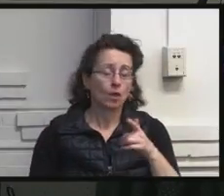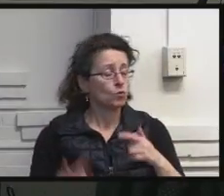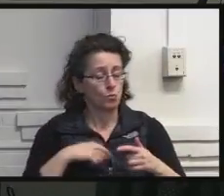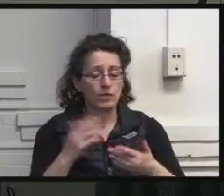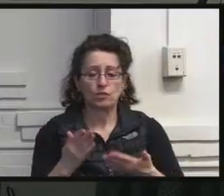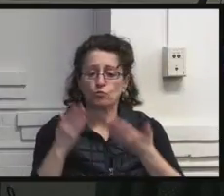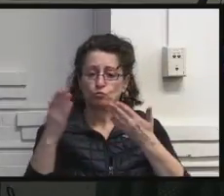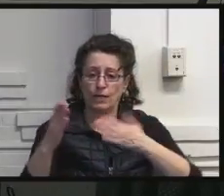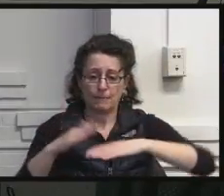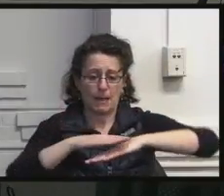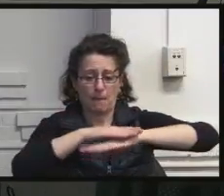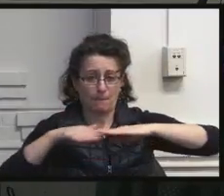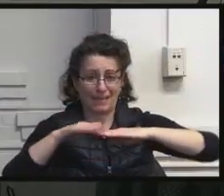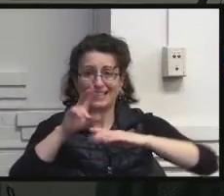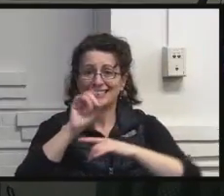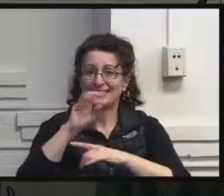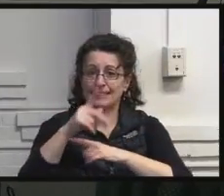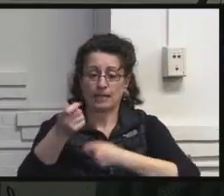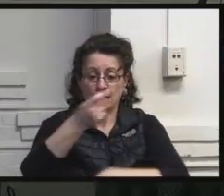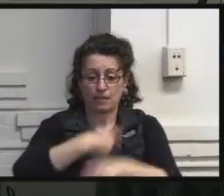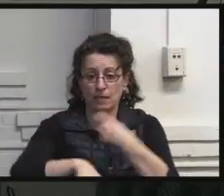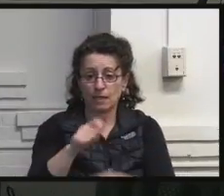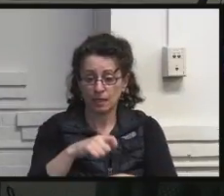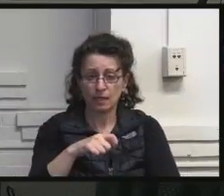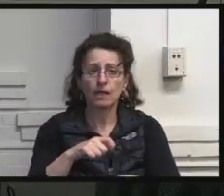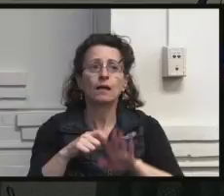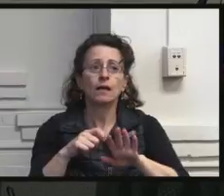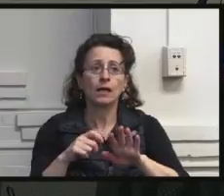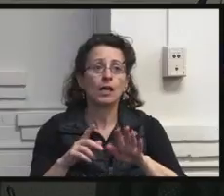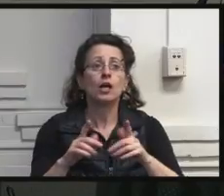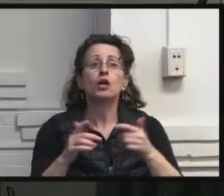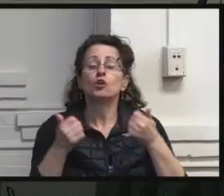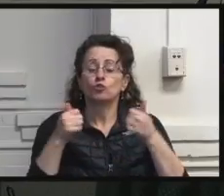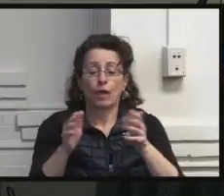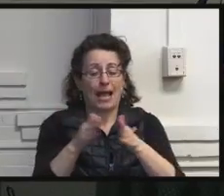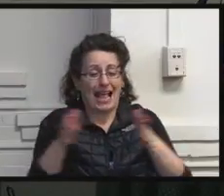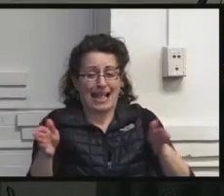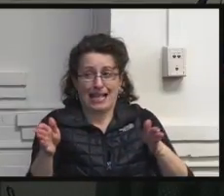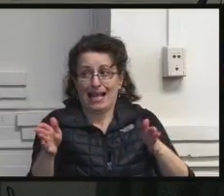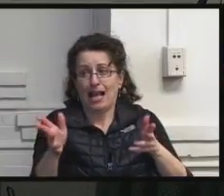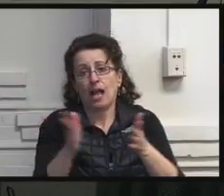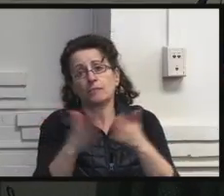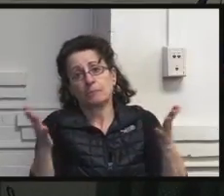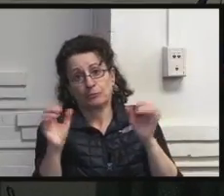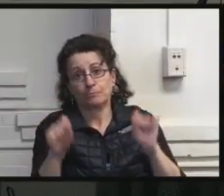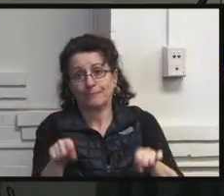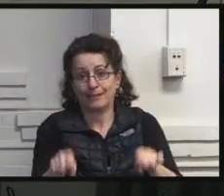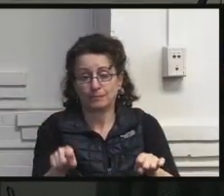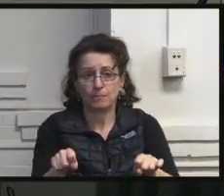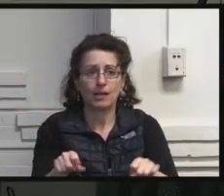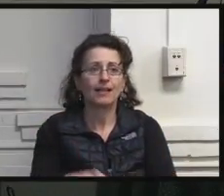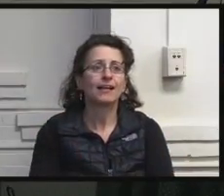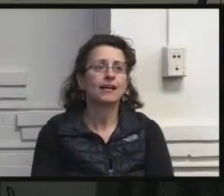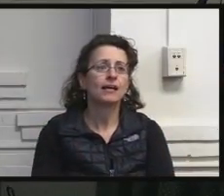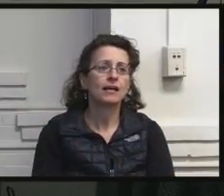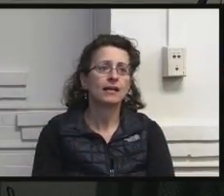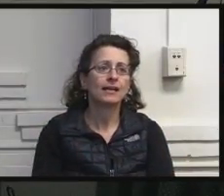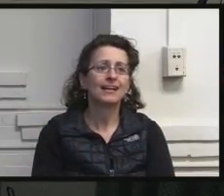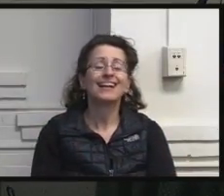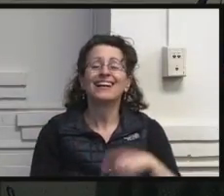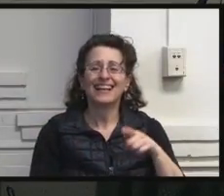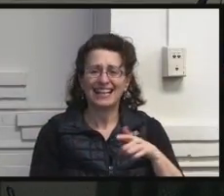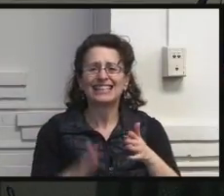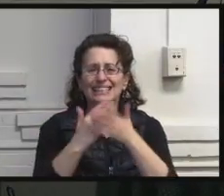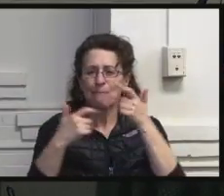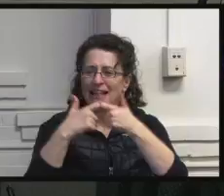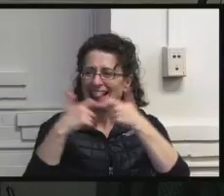We're going to do it conventionally. We're going to improve the existing bridge width as much as we can. We're going to do that aerial utility relocation. We've